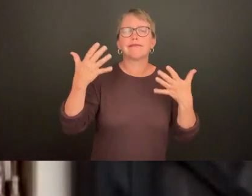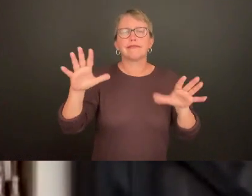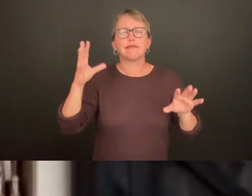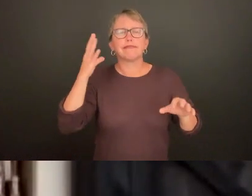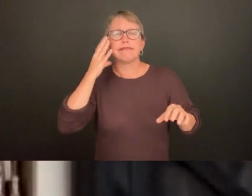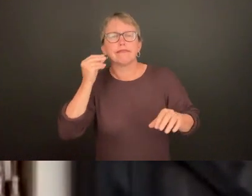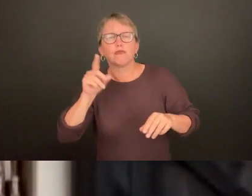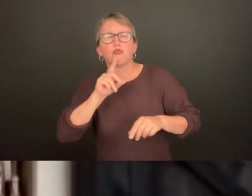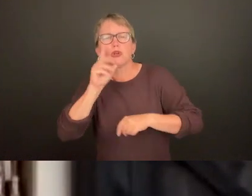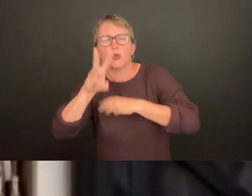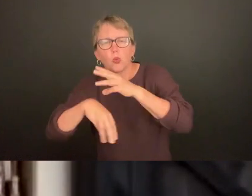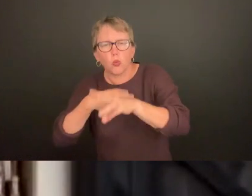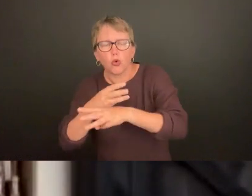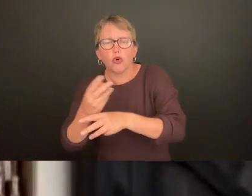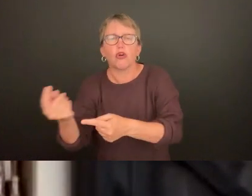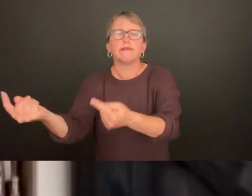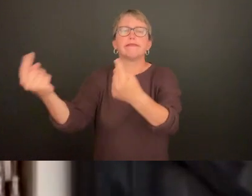is.